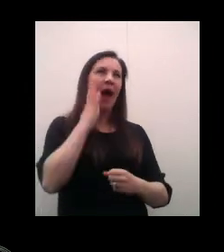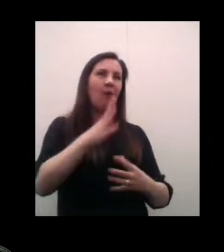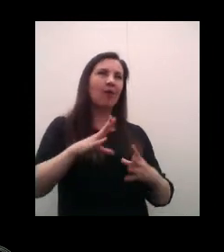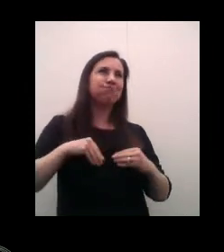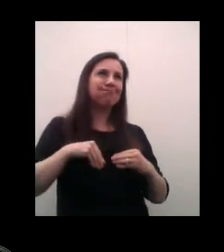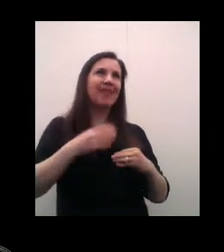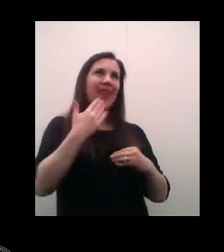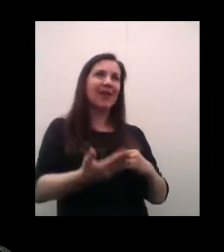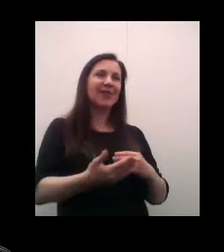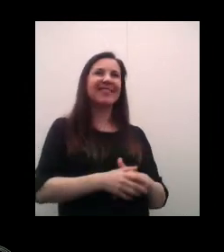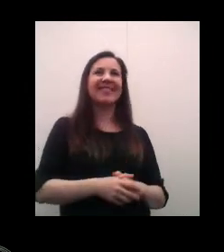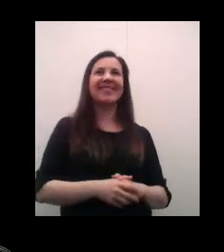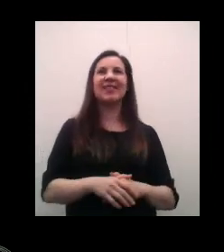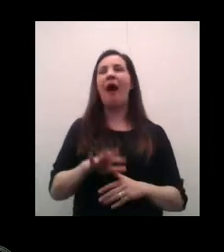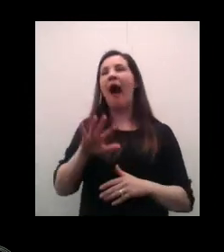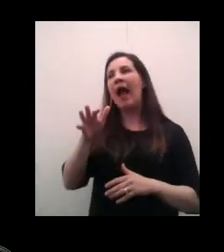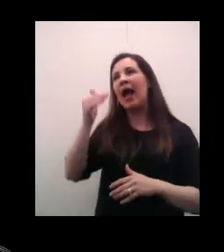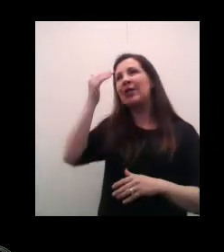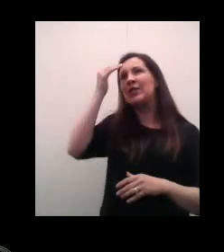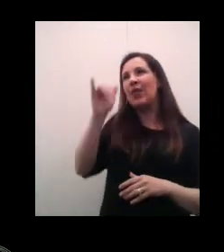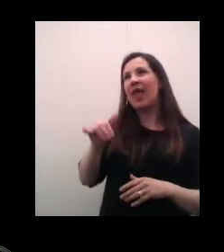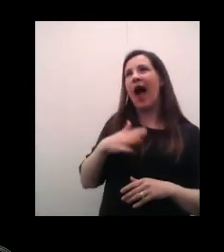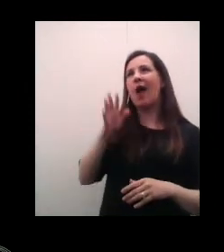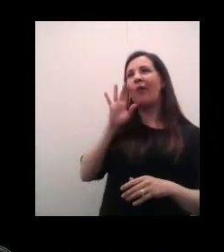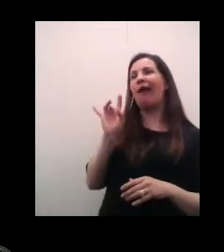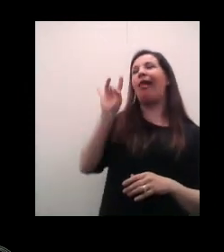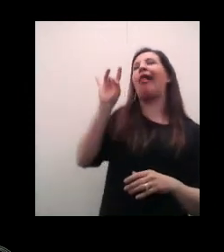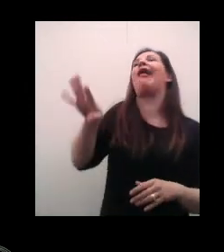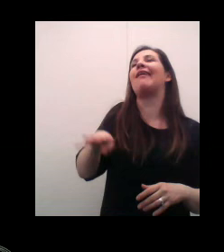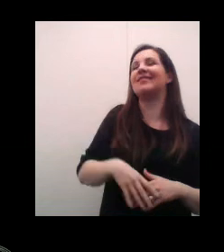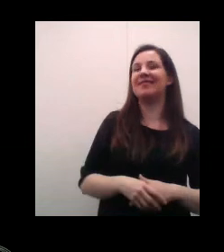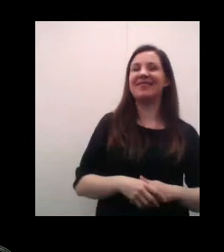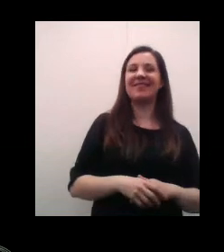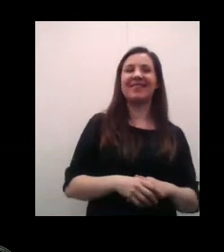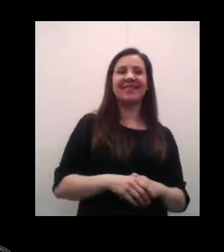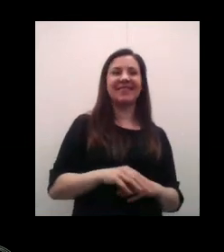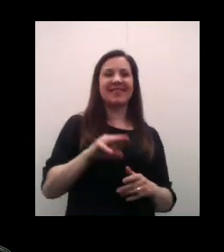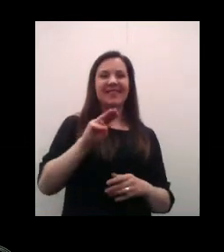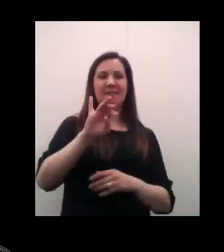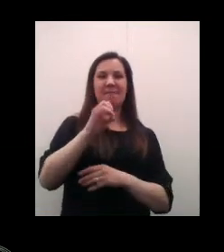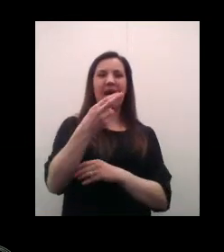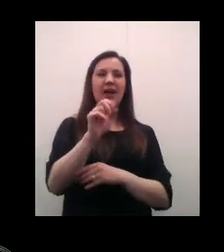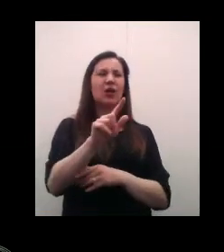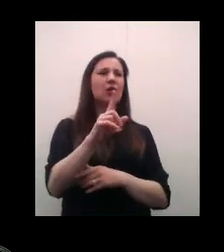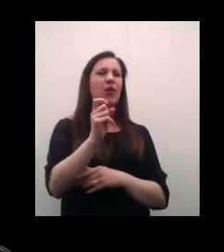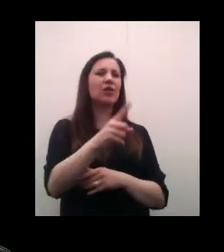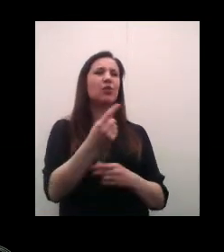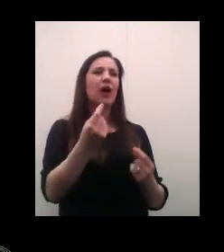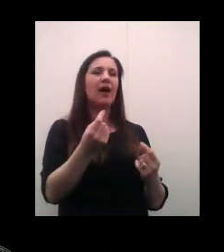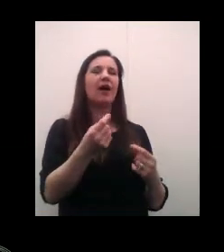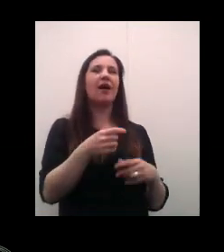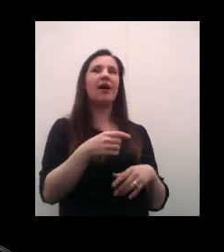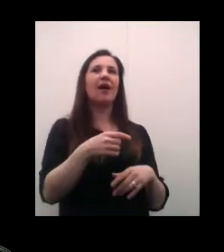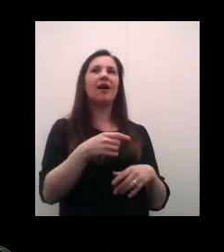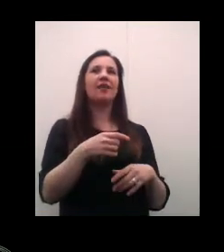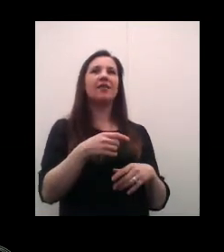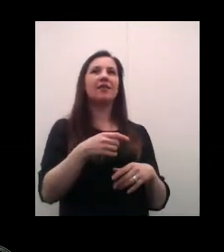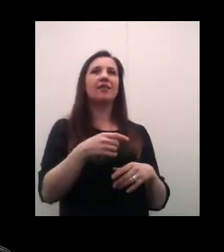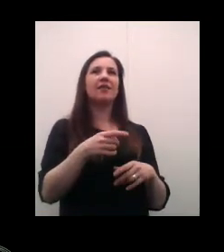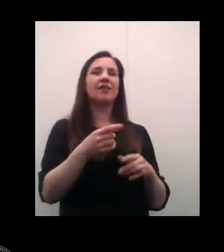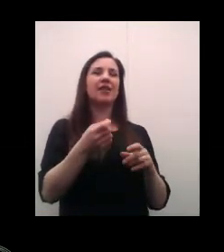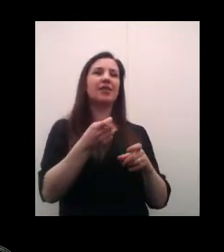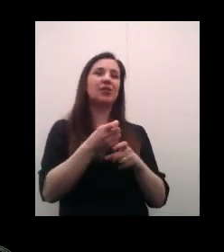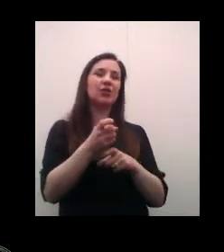well, I kind of knew that, but I figured I'd throw it out there. Michael, what's your question? The running joke is, well, the running joke is